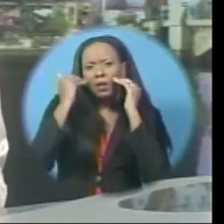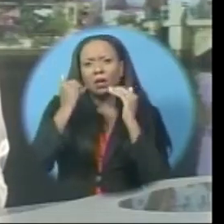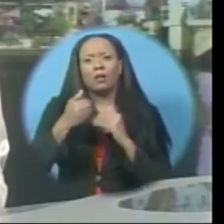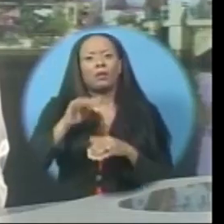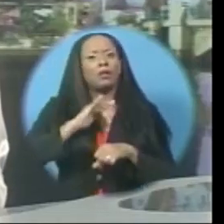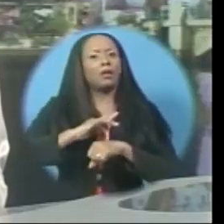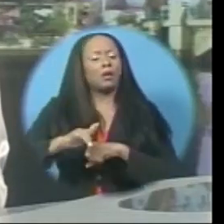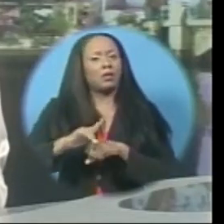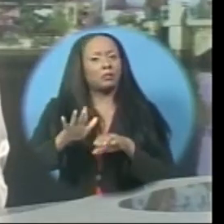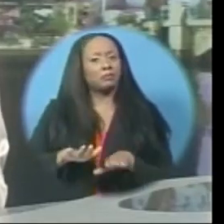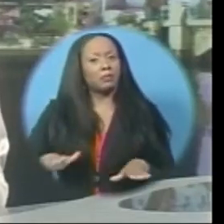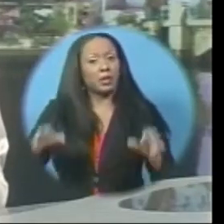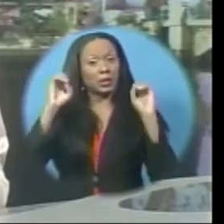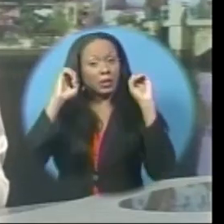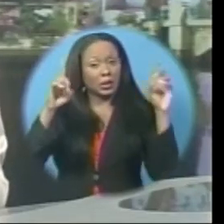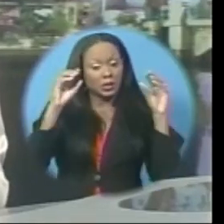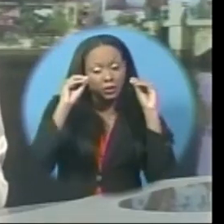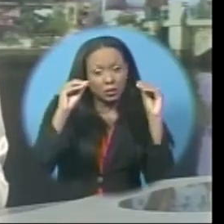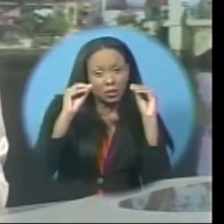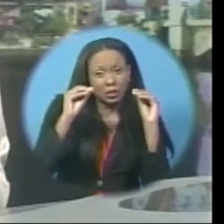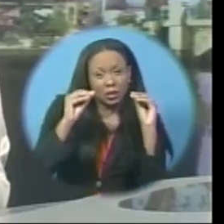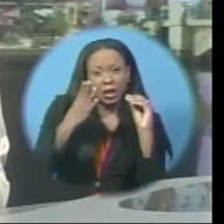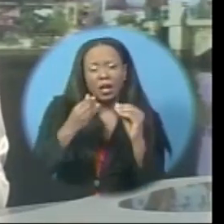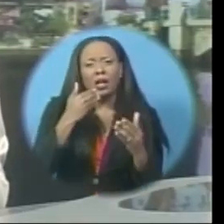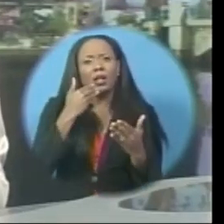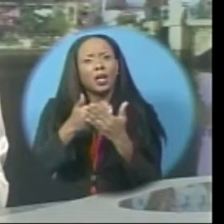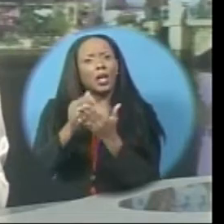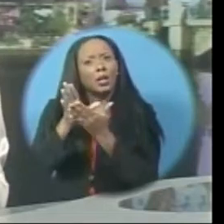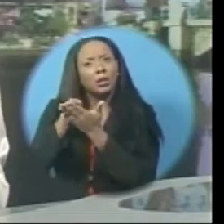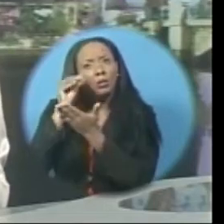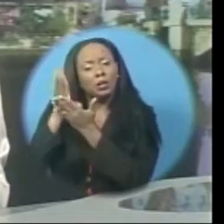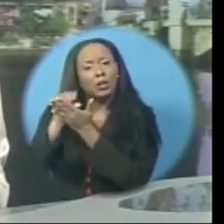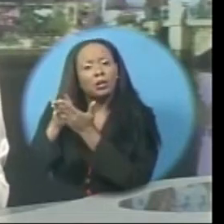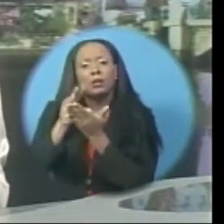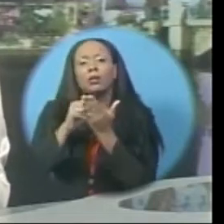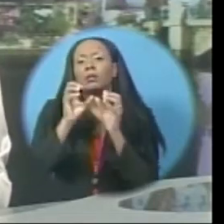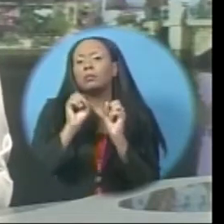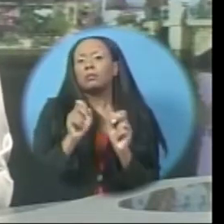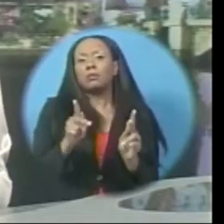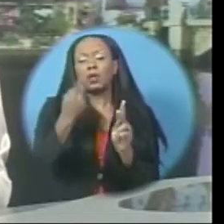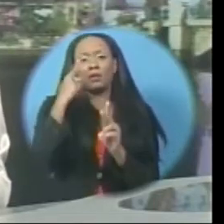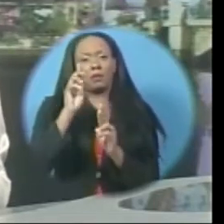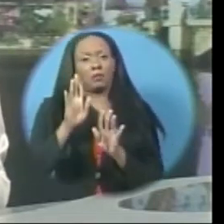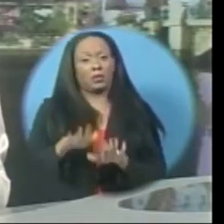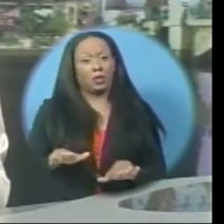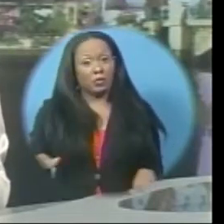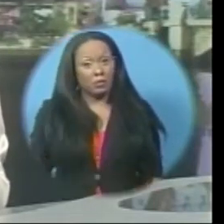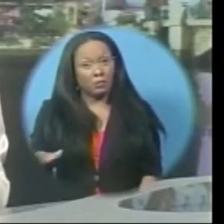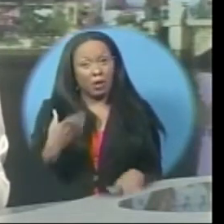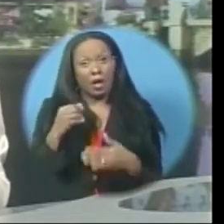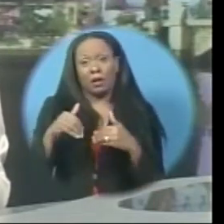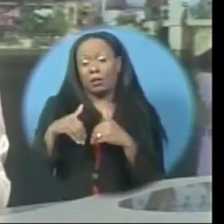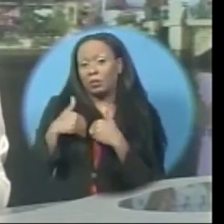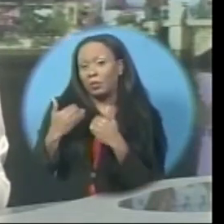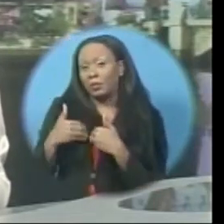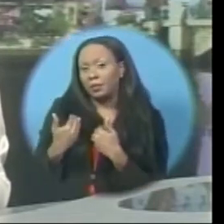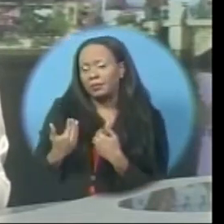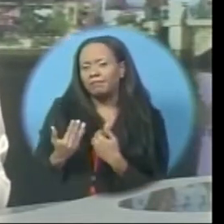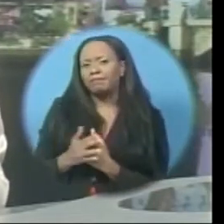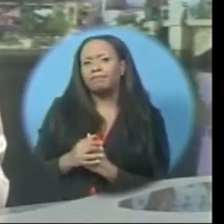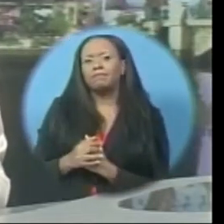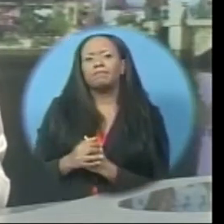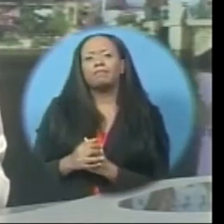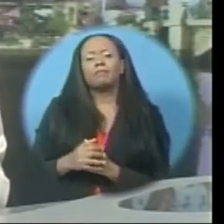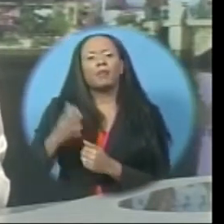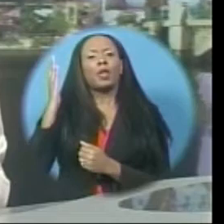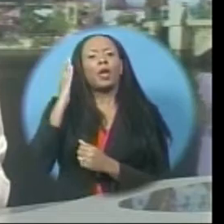childhood education and lifelong learning opportunities for children and youth. The day will highlight the importance of all